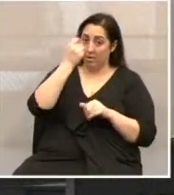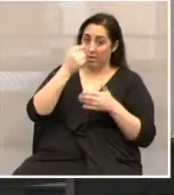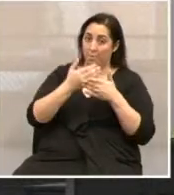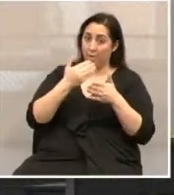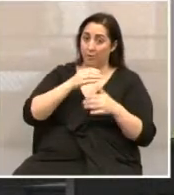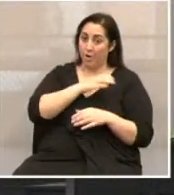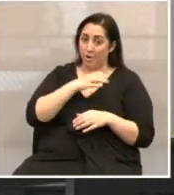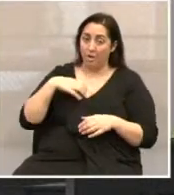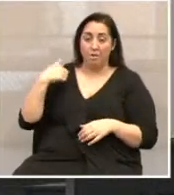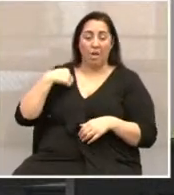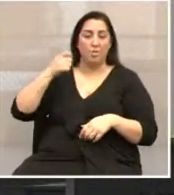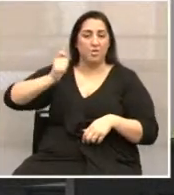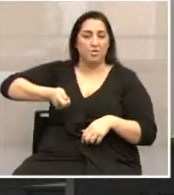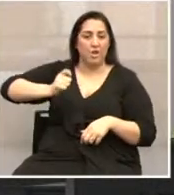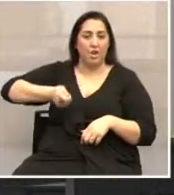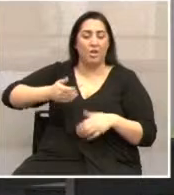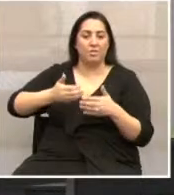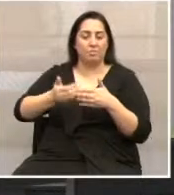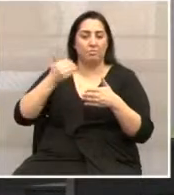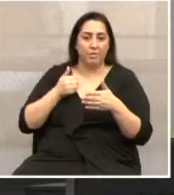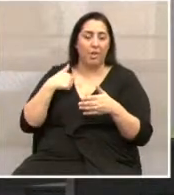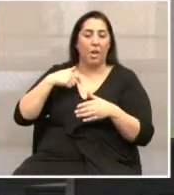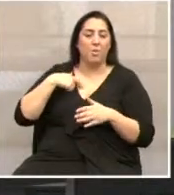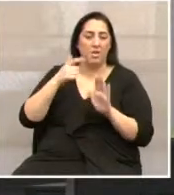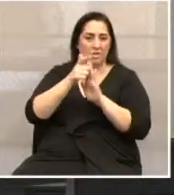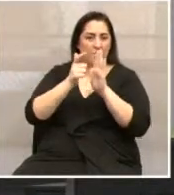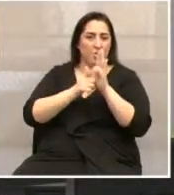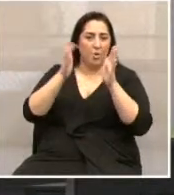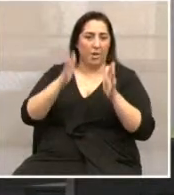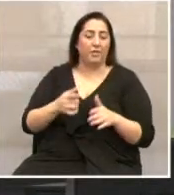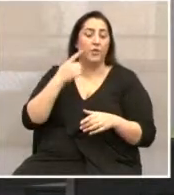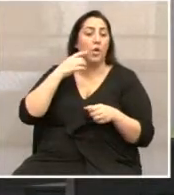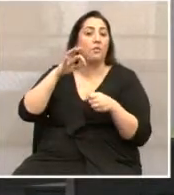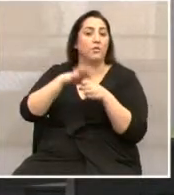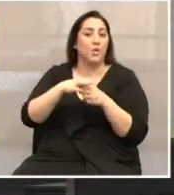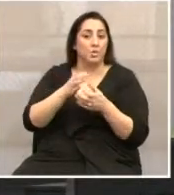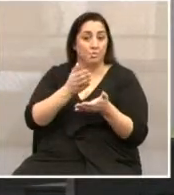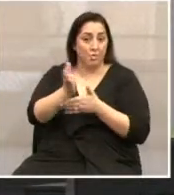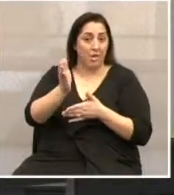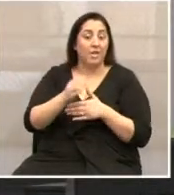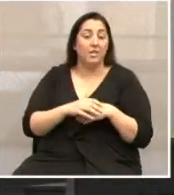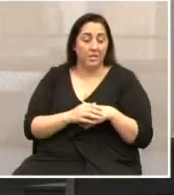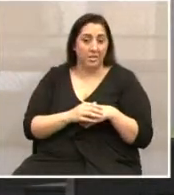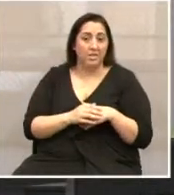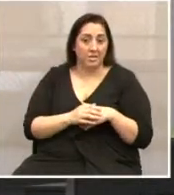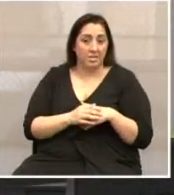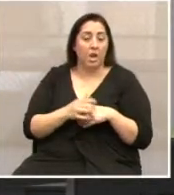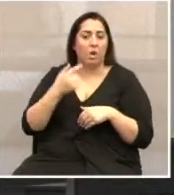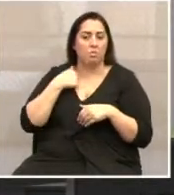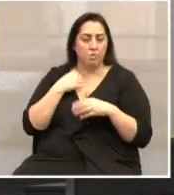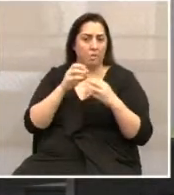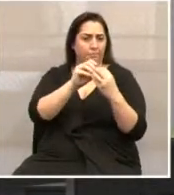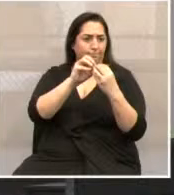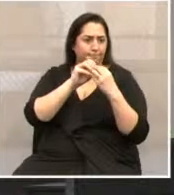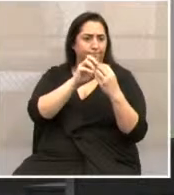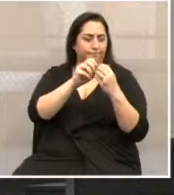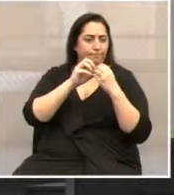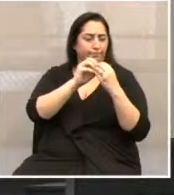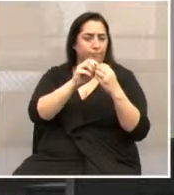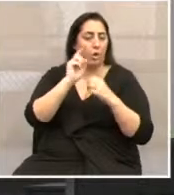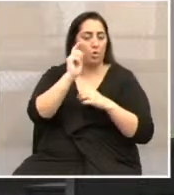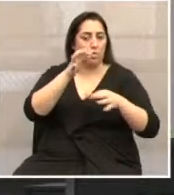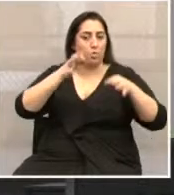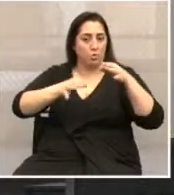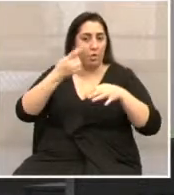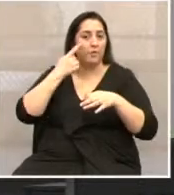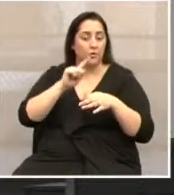that, I was a voting rights attorney in North Carolina, and we litigated. We litigated voting systems under Section 2, and we brought